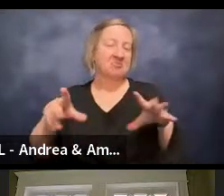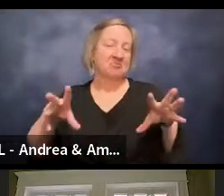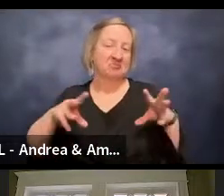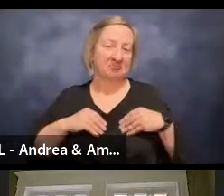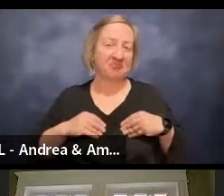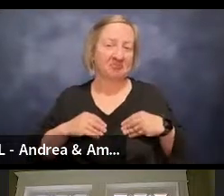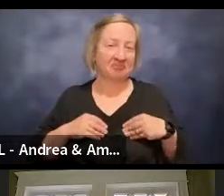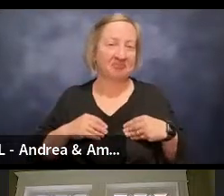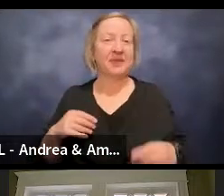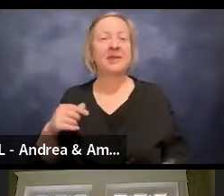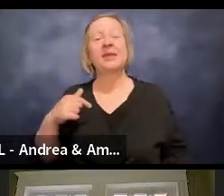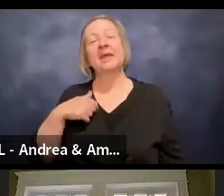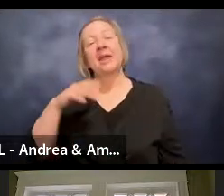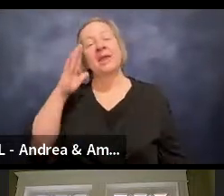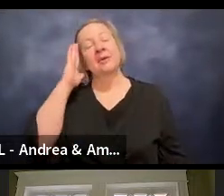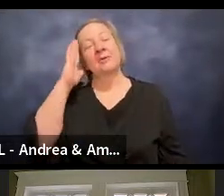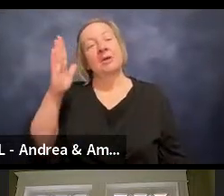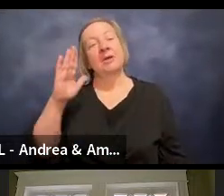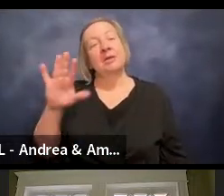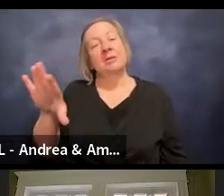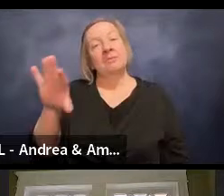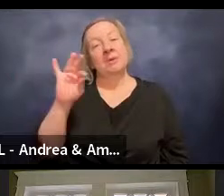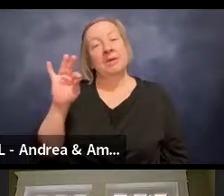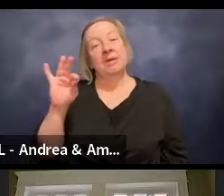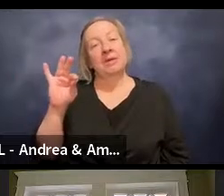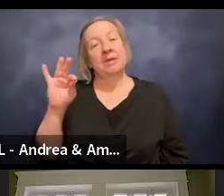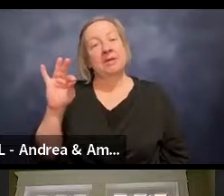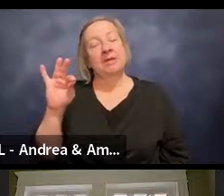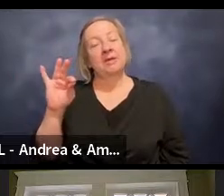I'm gonna pick